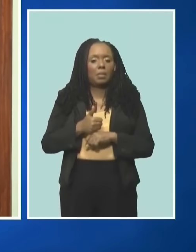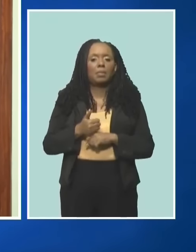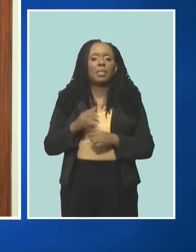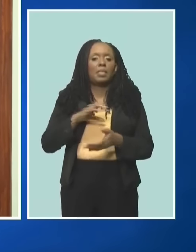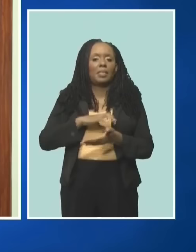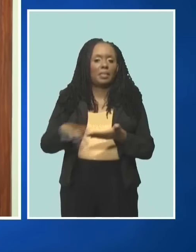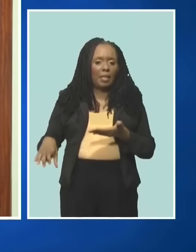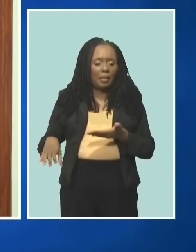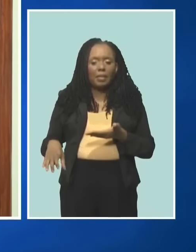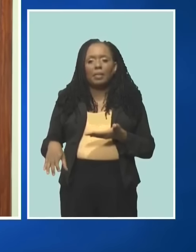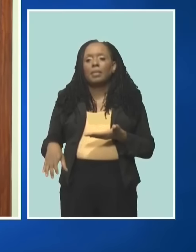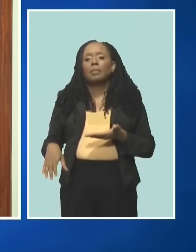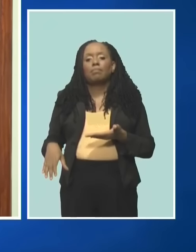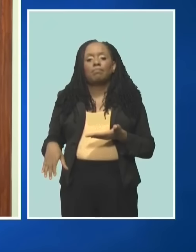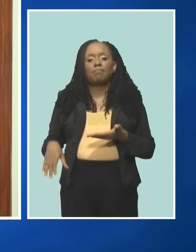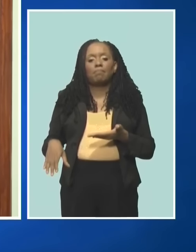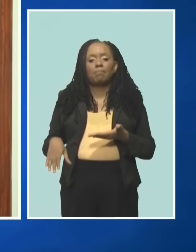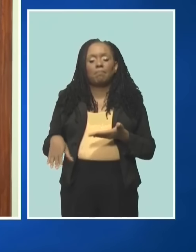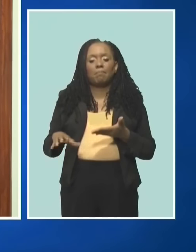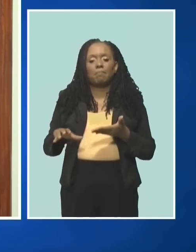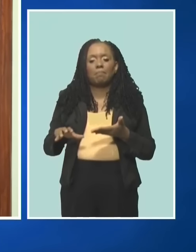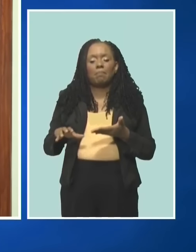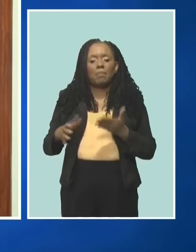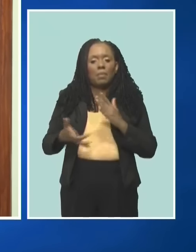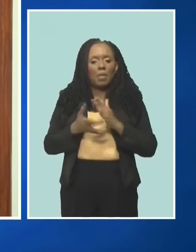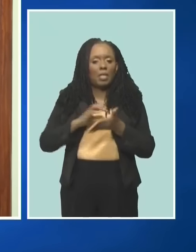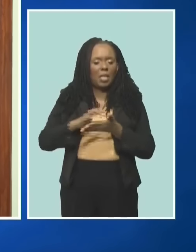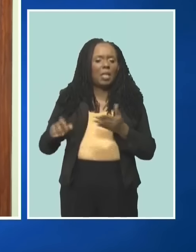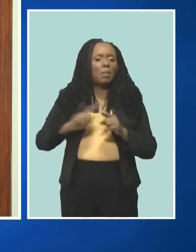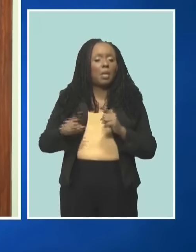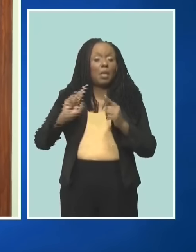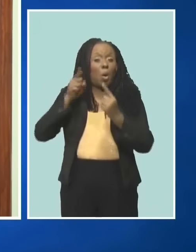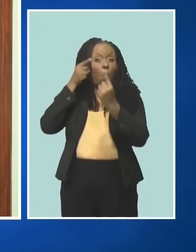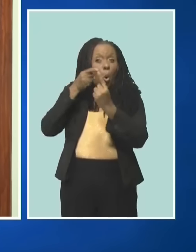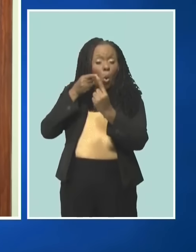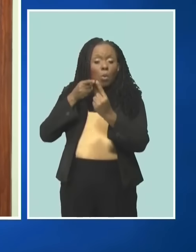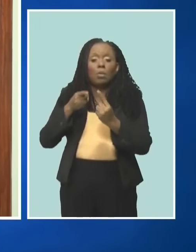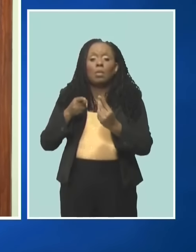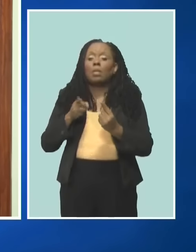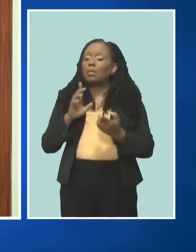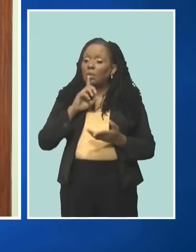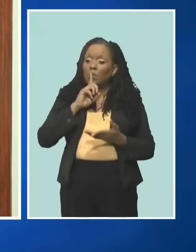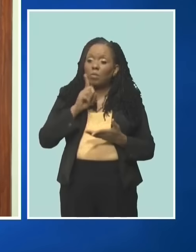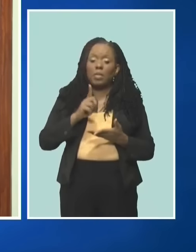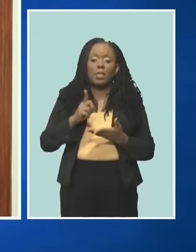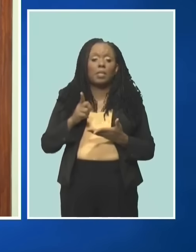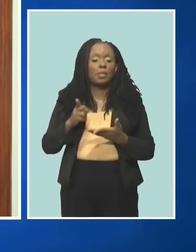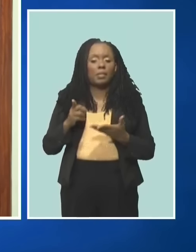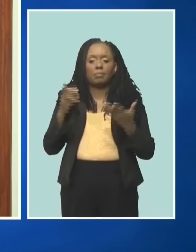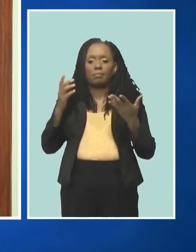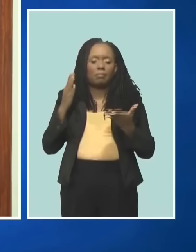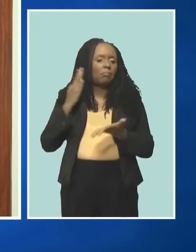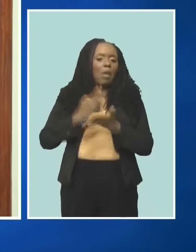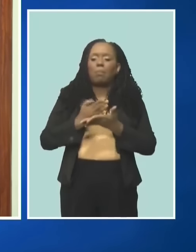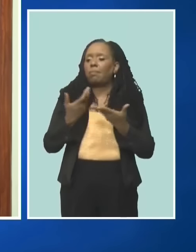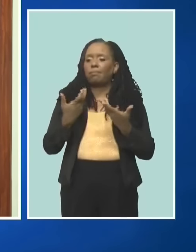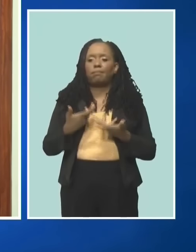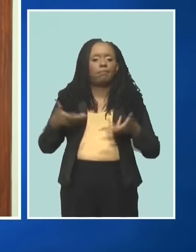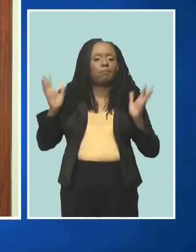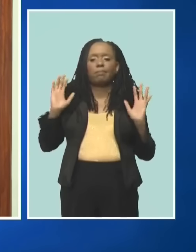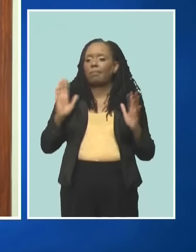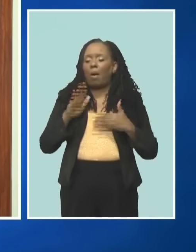the eventual goal, I would say, is to eliminate checks. And other markets have done it. In the Dutch Caribbean, they've eliminated checks.